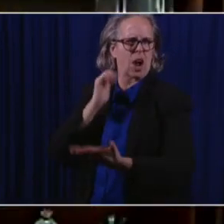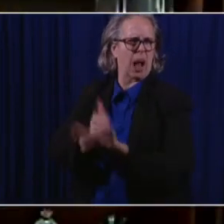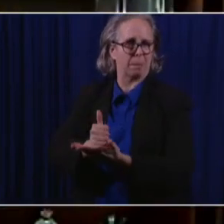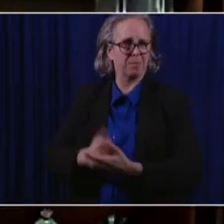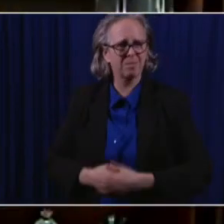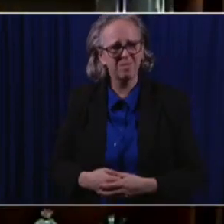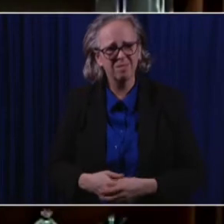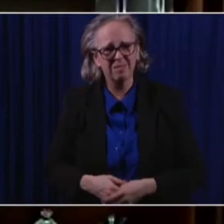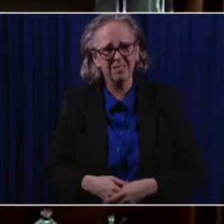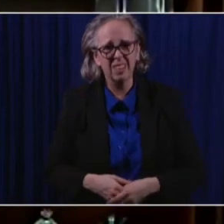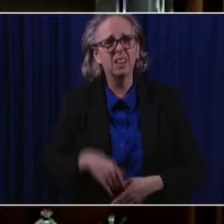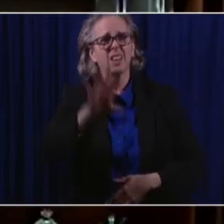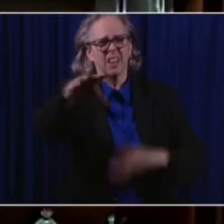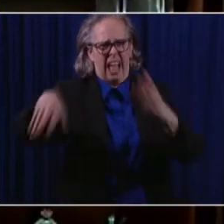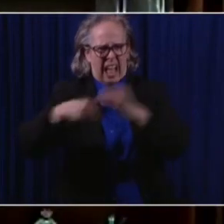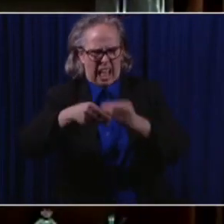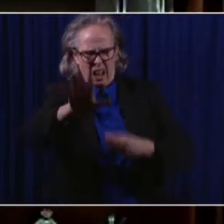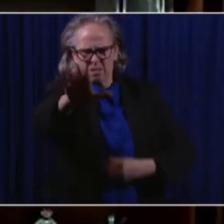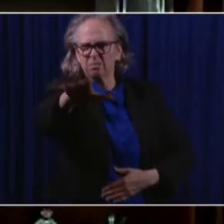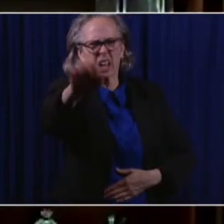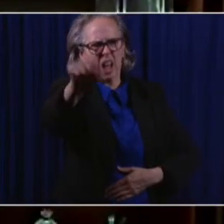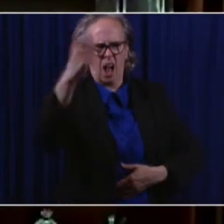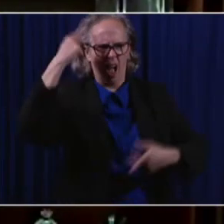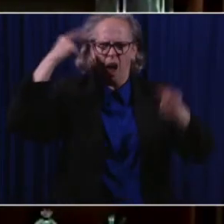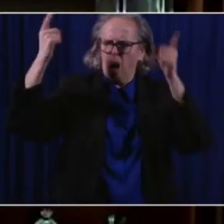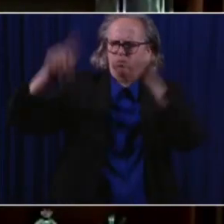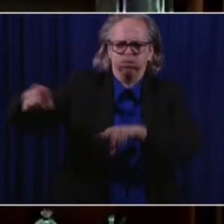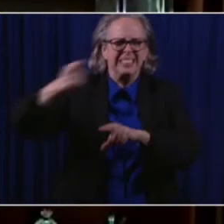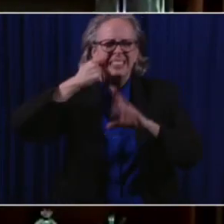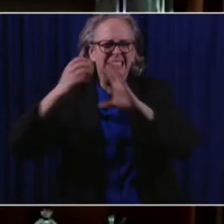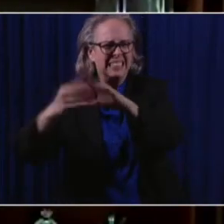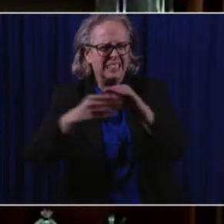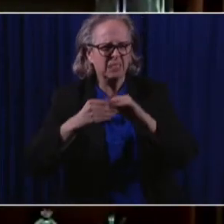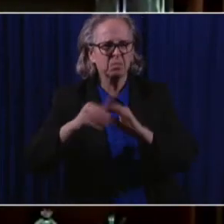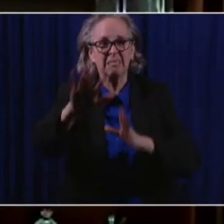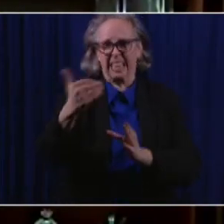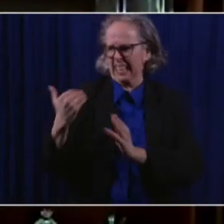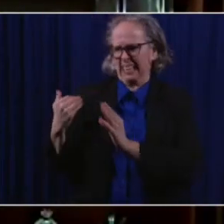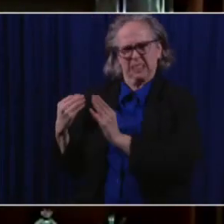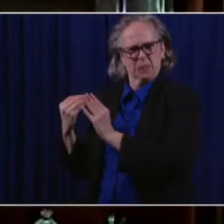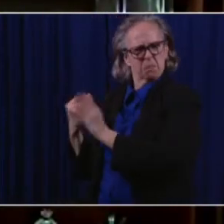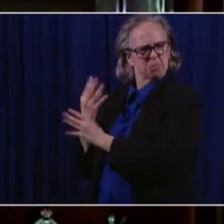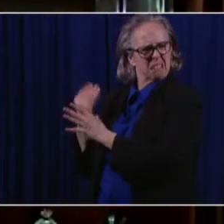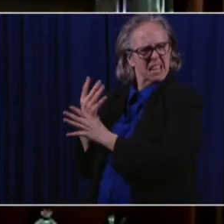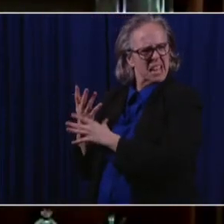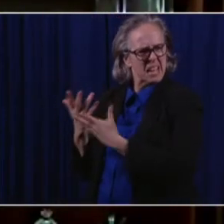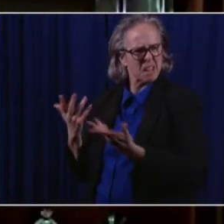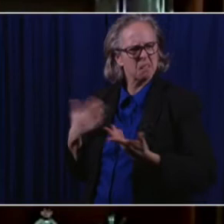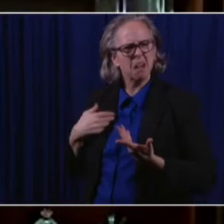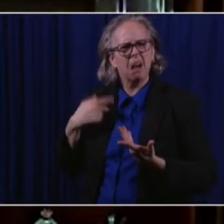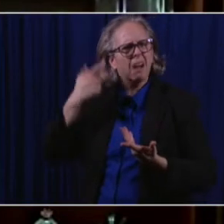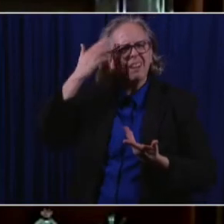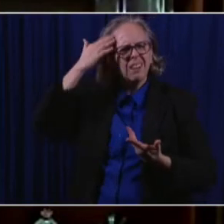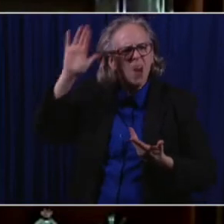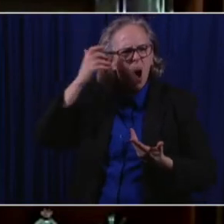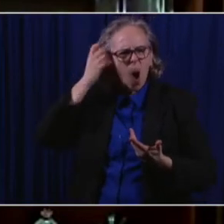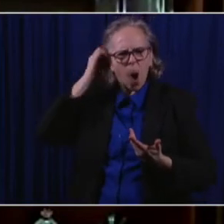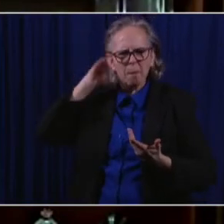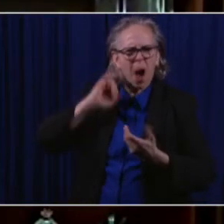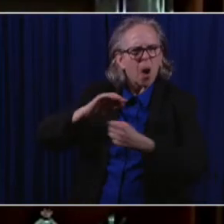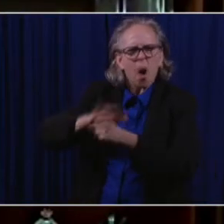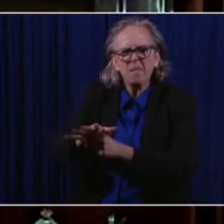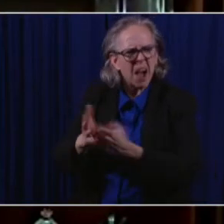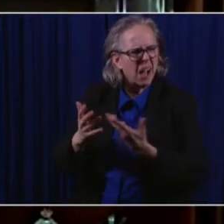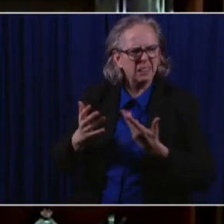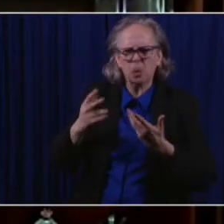And I would just echo that, in the spring, when we really didn't know much about the virus, we really didn't have a lot of information.